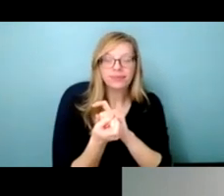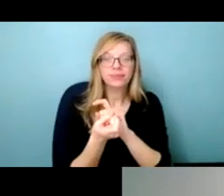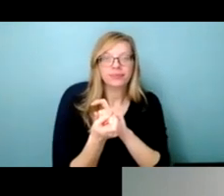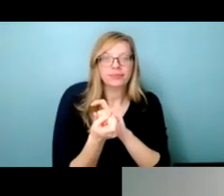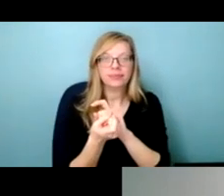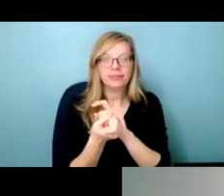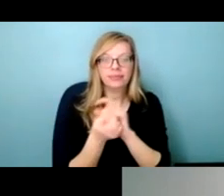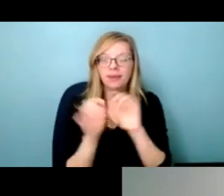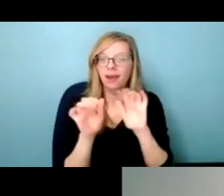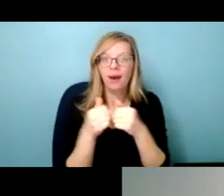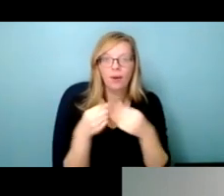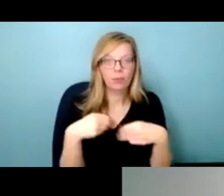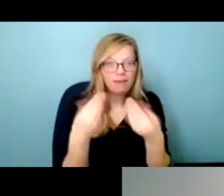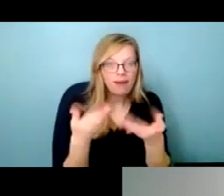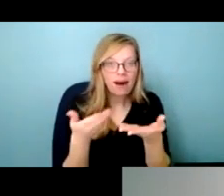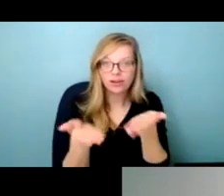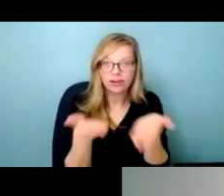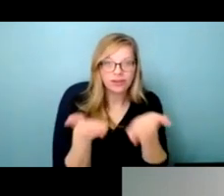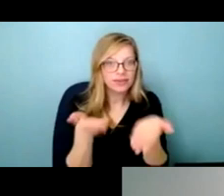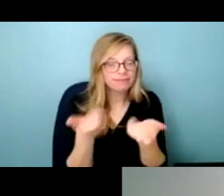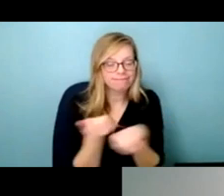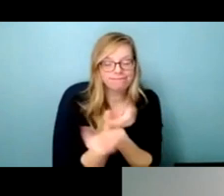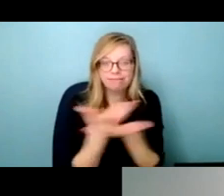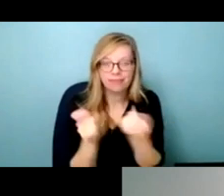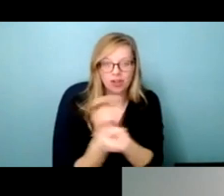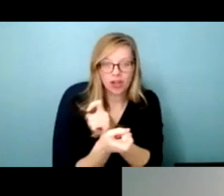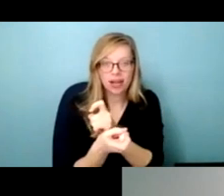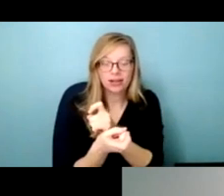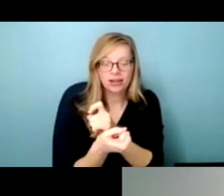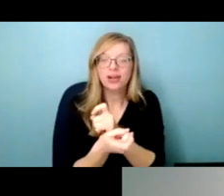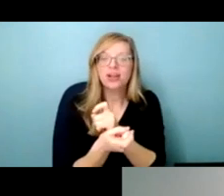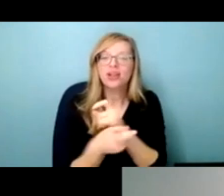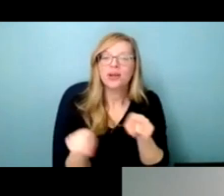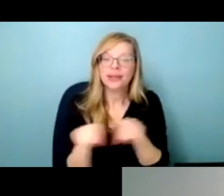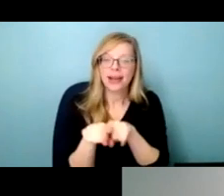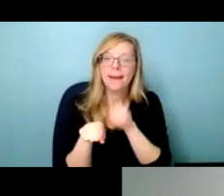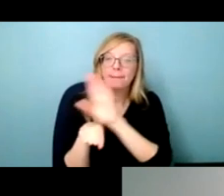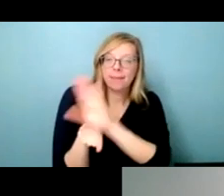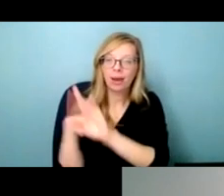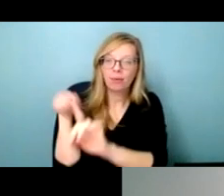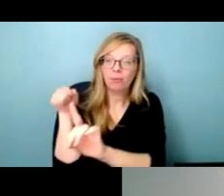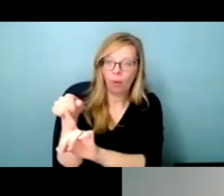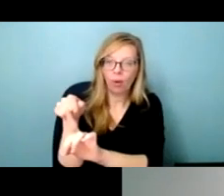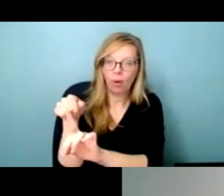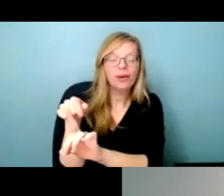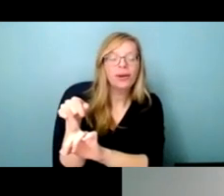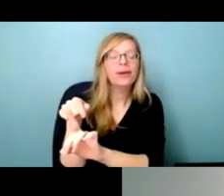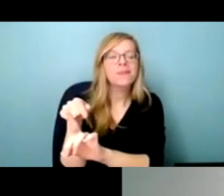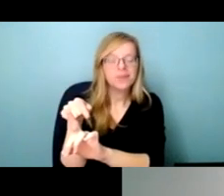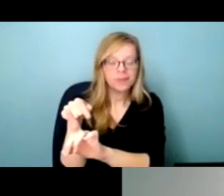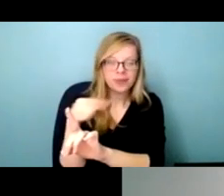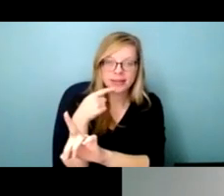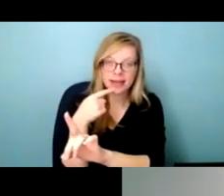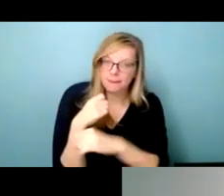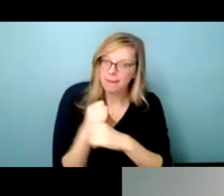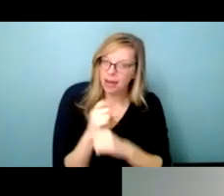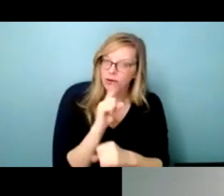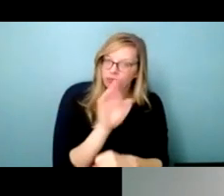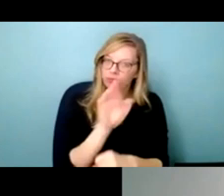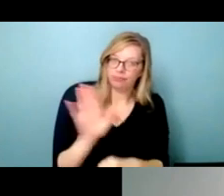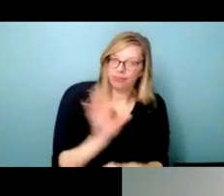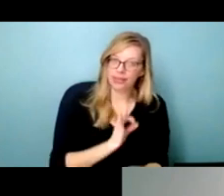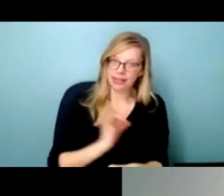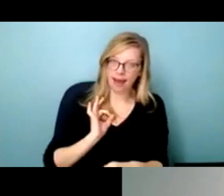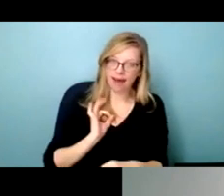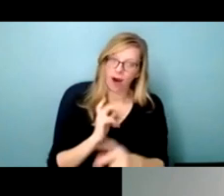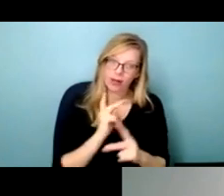deliver service. And so I'll echo kind of Michael's point of, you know, making sure that your staff are